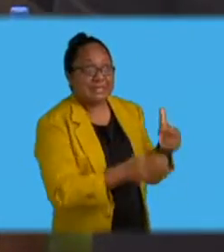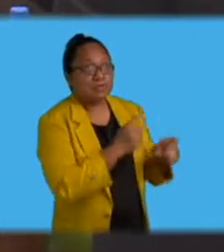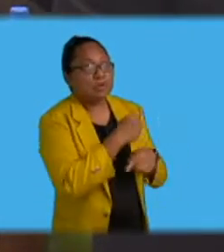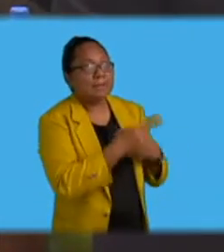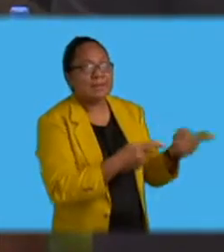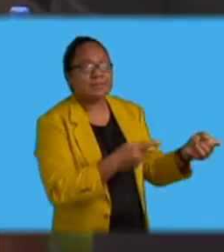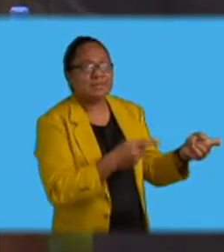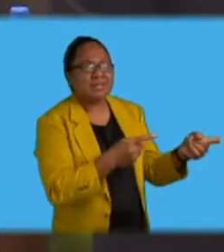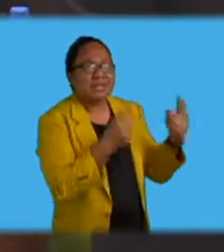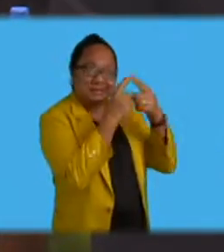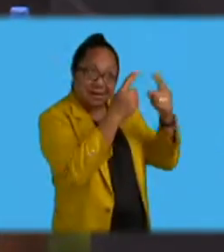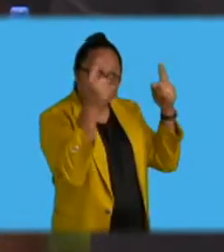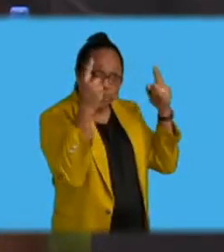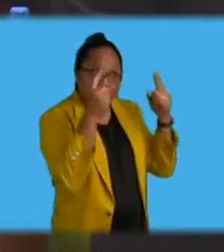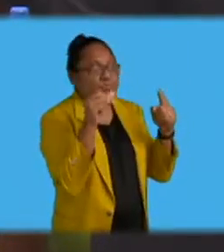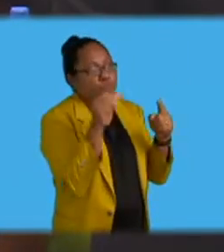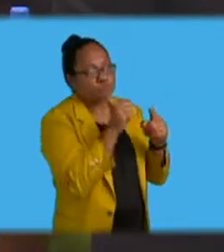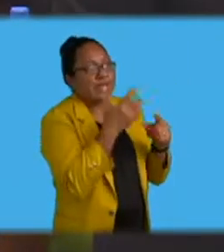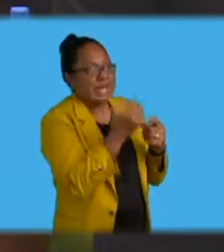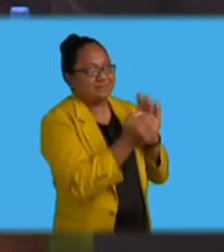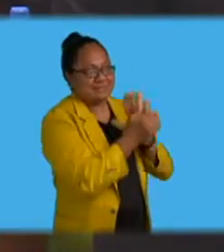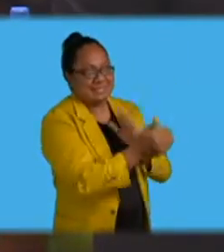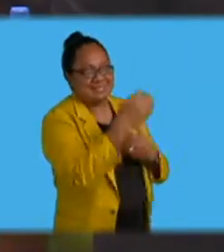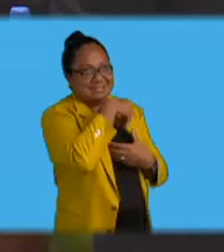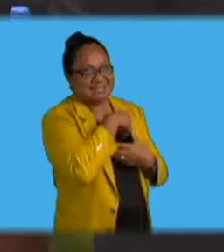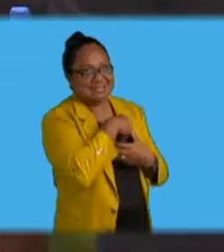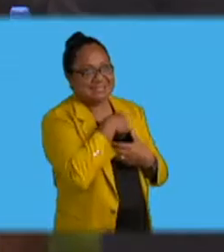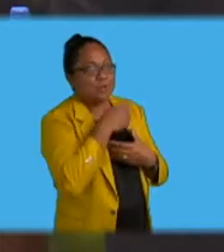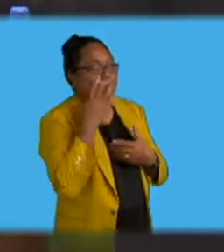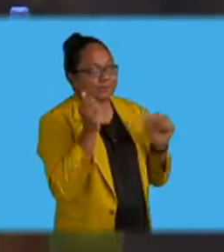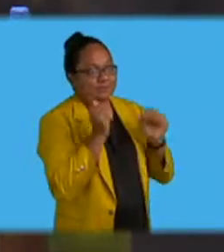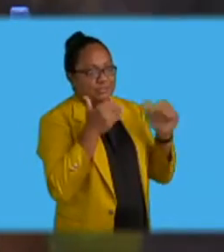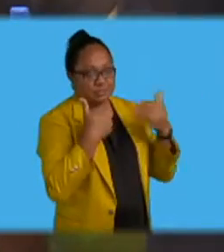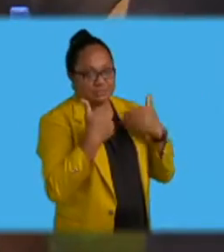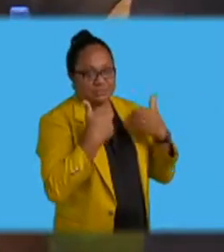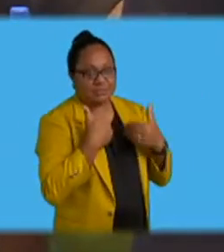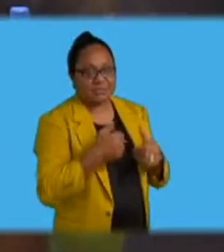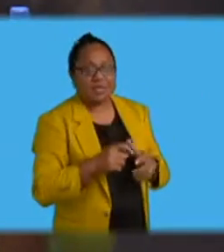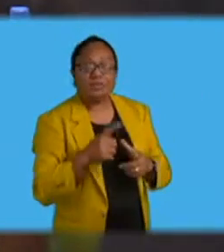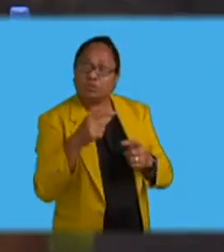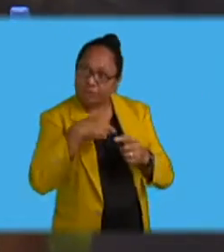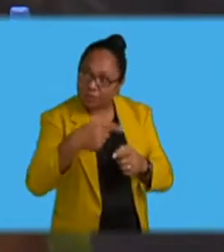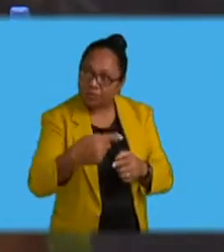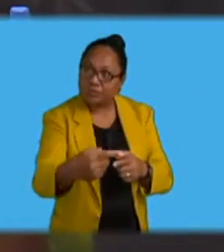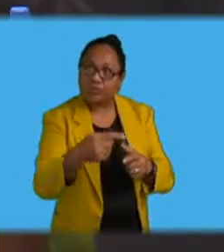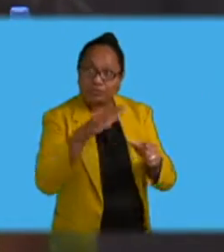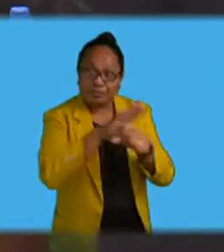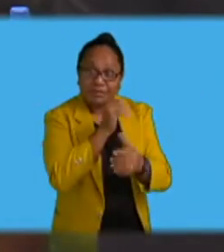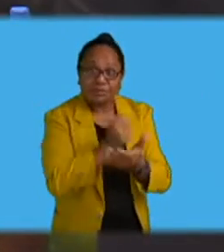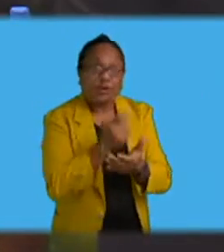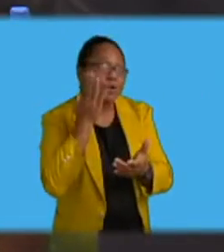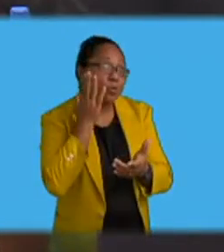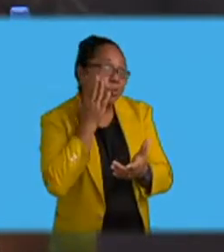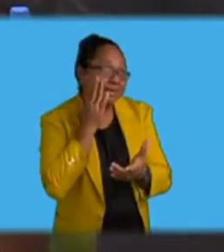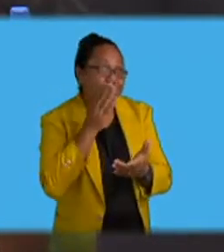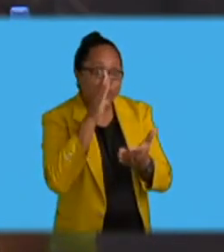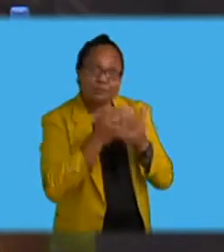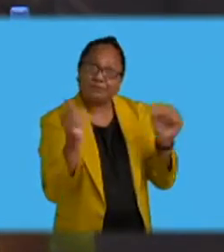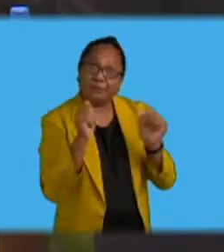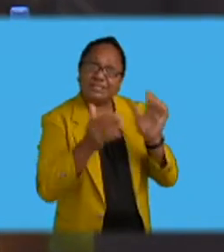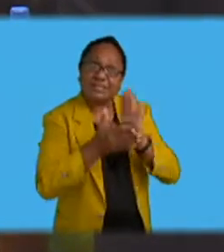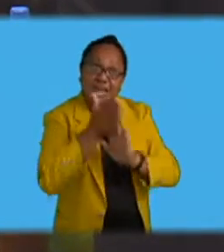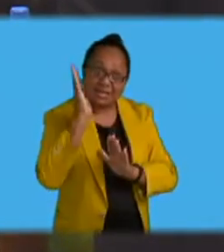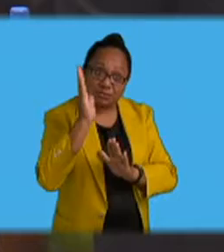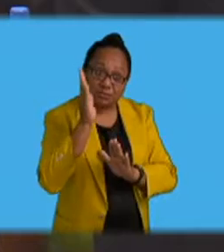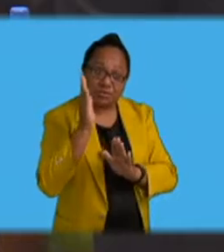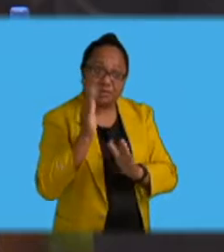graduates, we continuously look at how we ensure that the graduates coming out of our high school system are